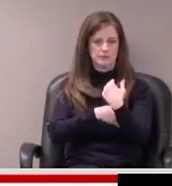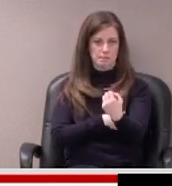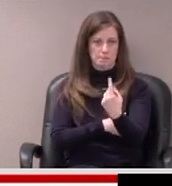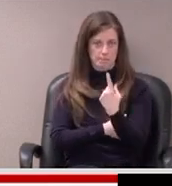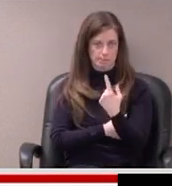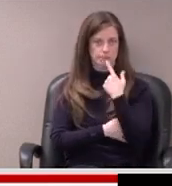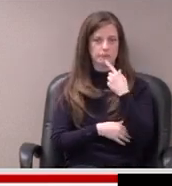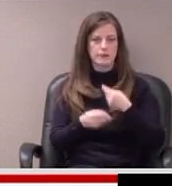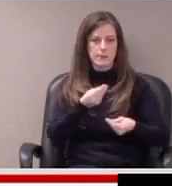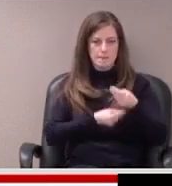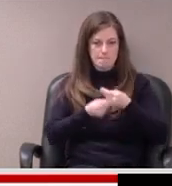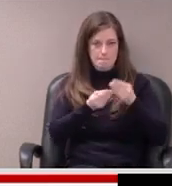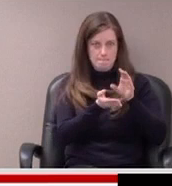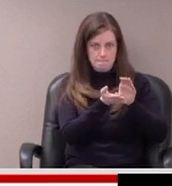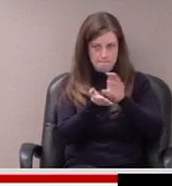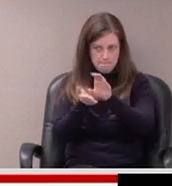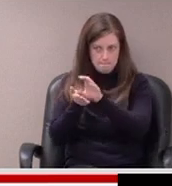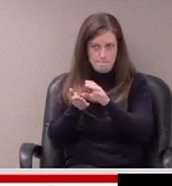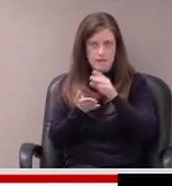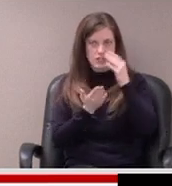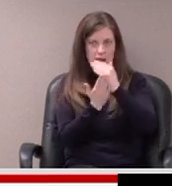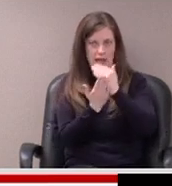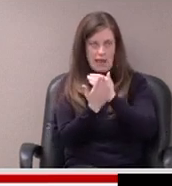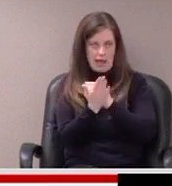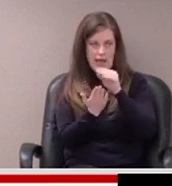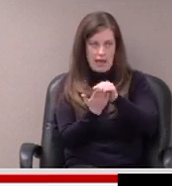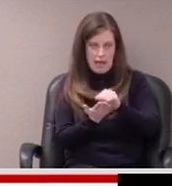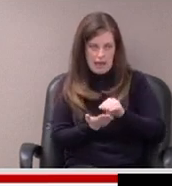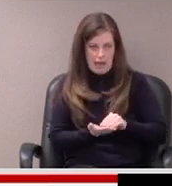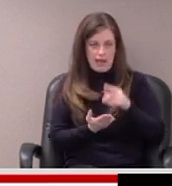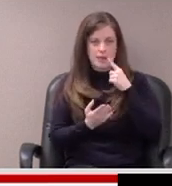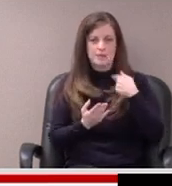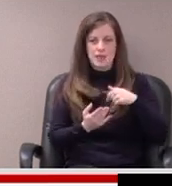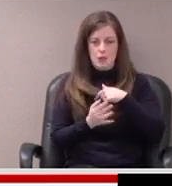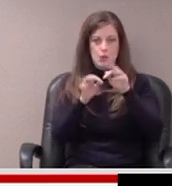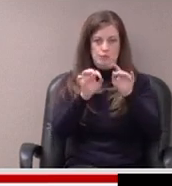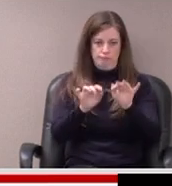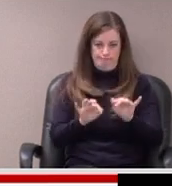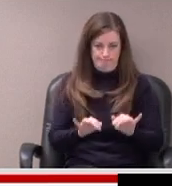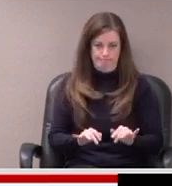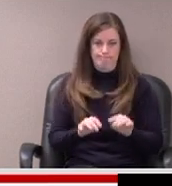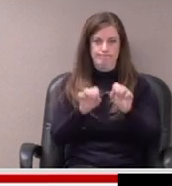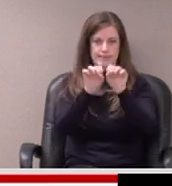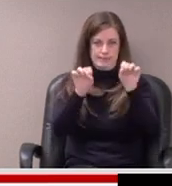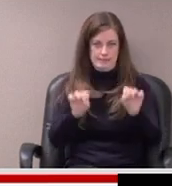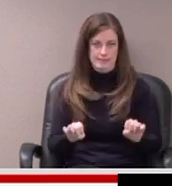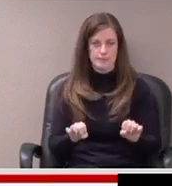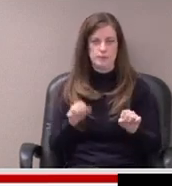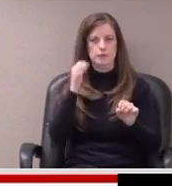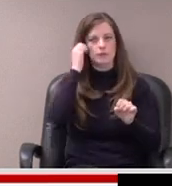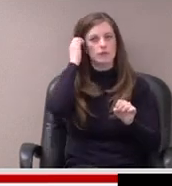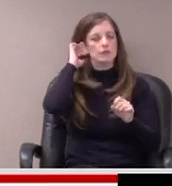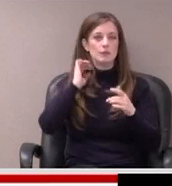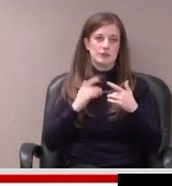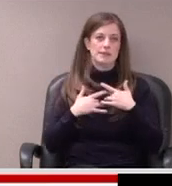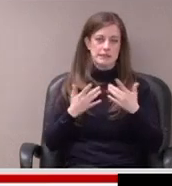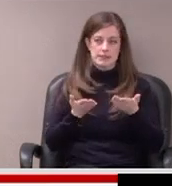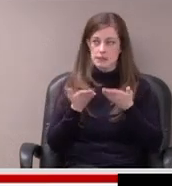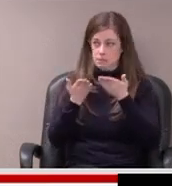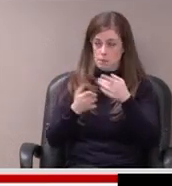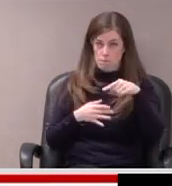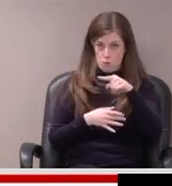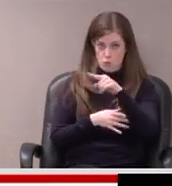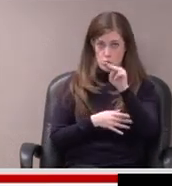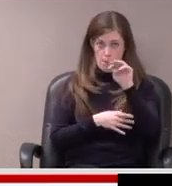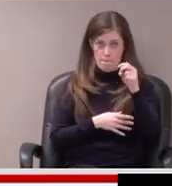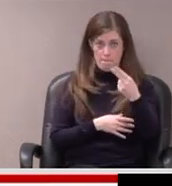their budget items, and we have them enter that into the system. We intend to bring forward to you on